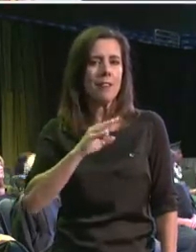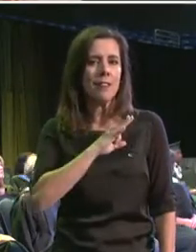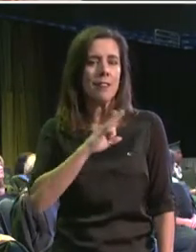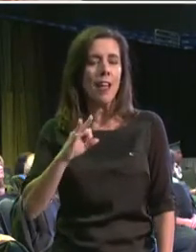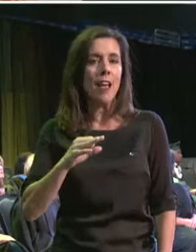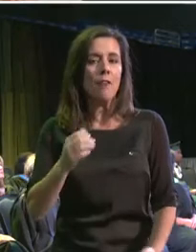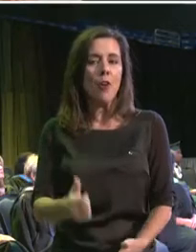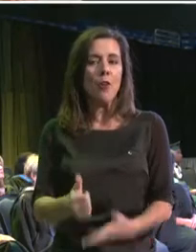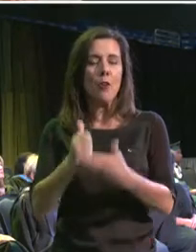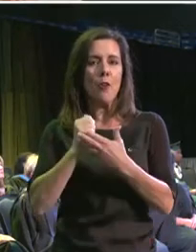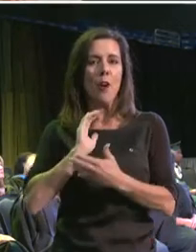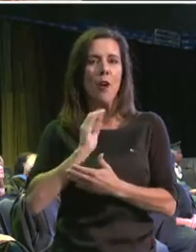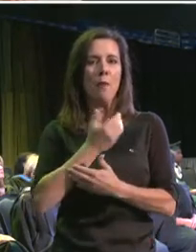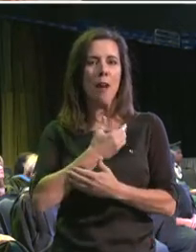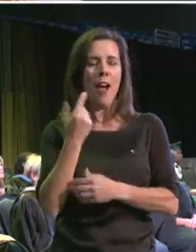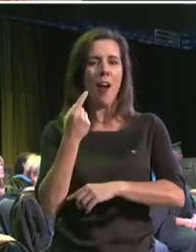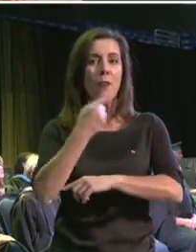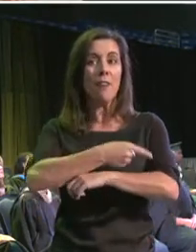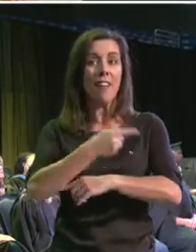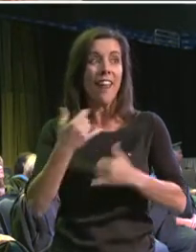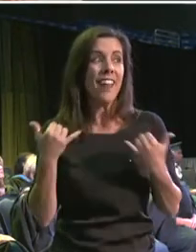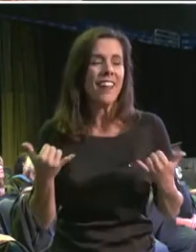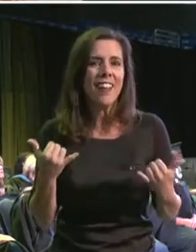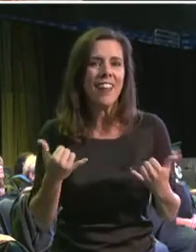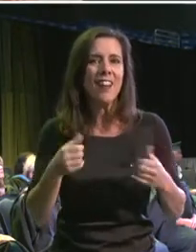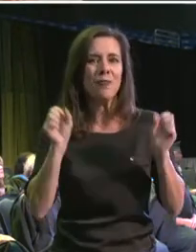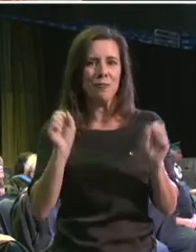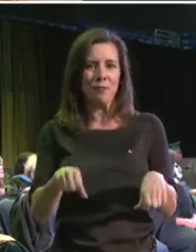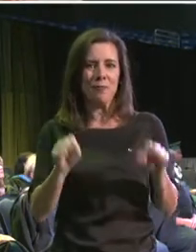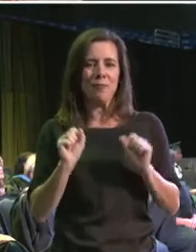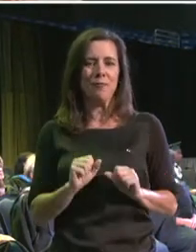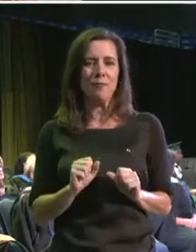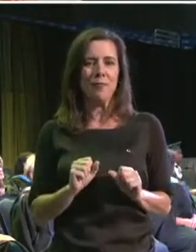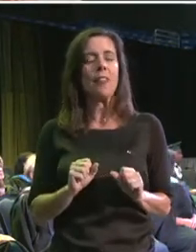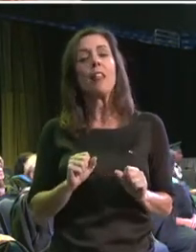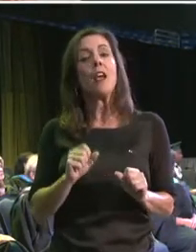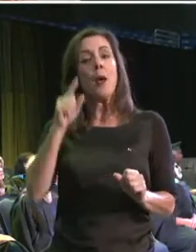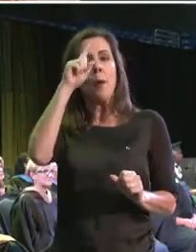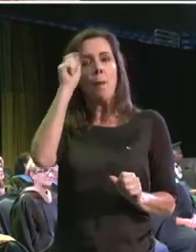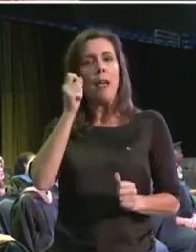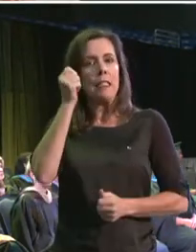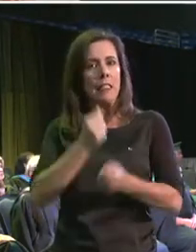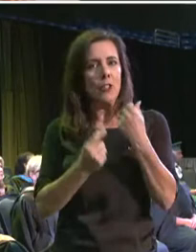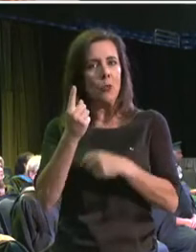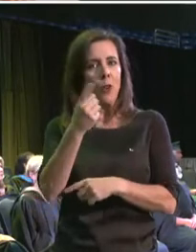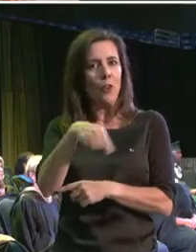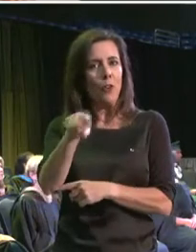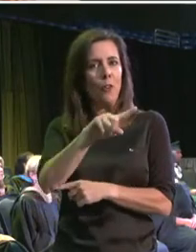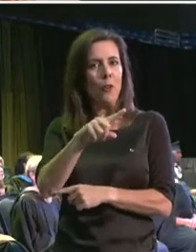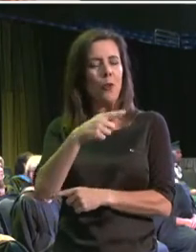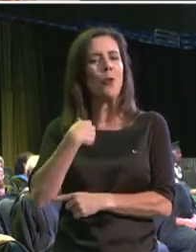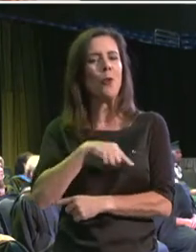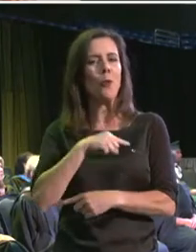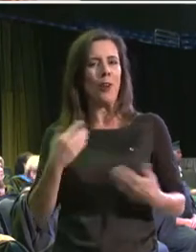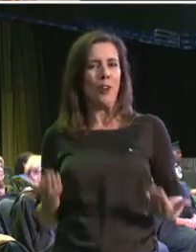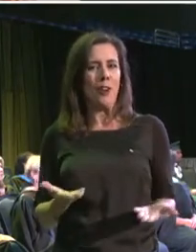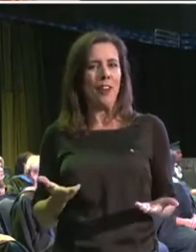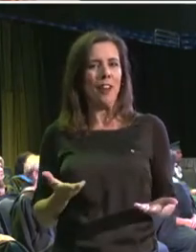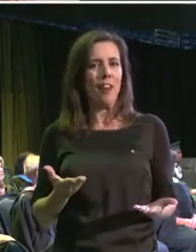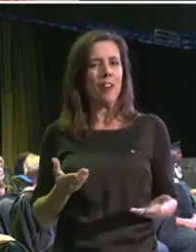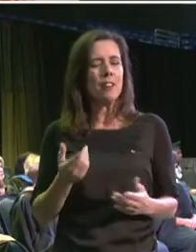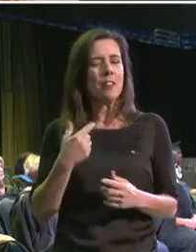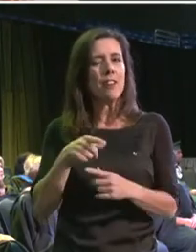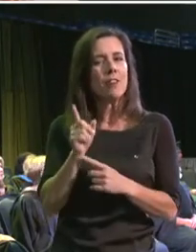who made our day today possible. It is because of each of you we are here. So let's